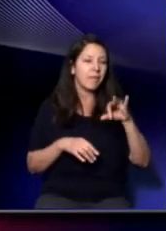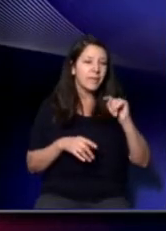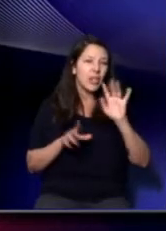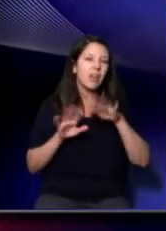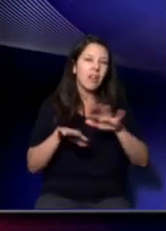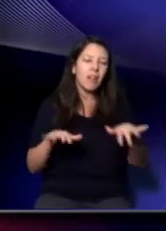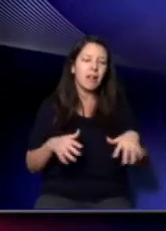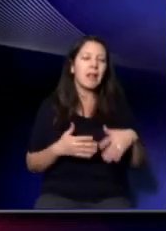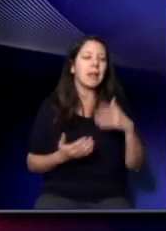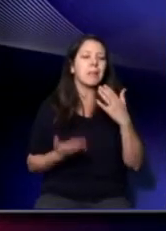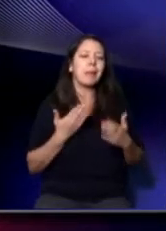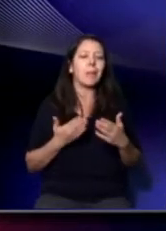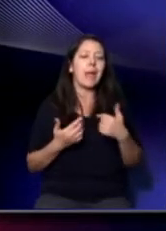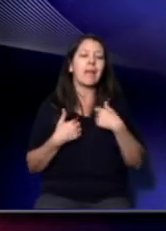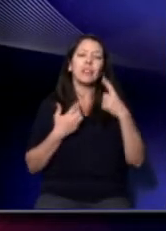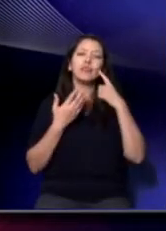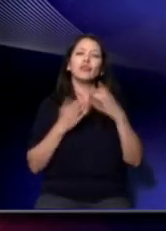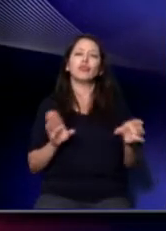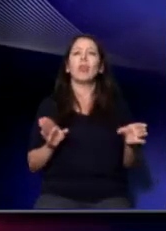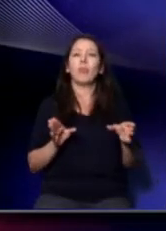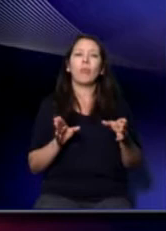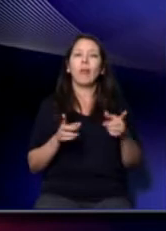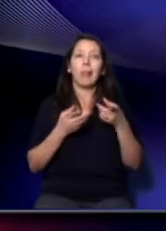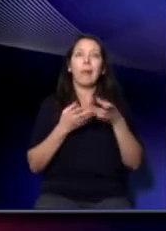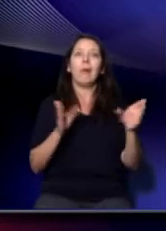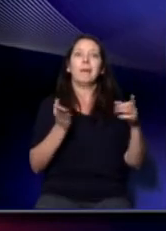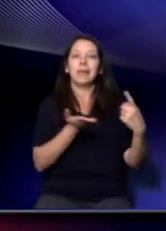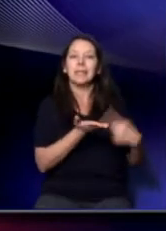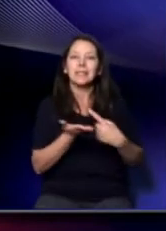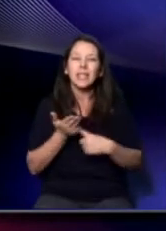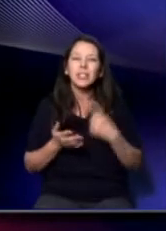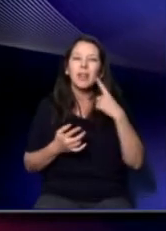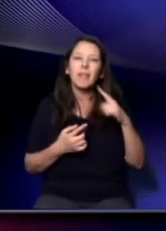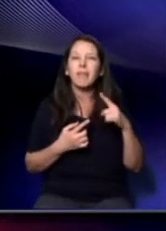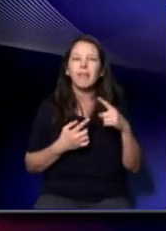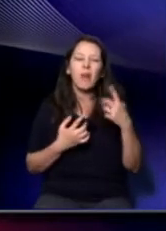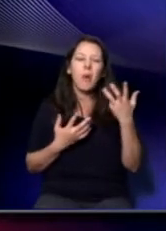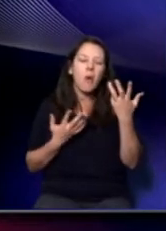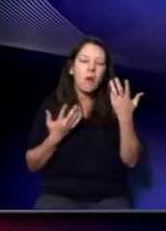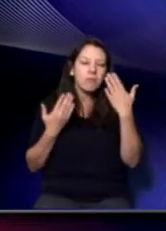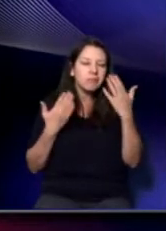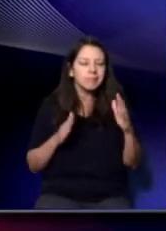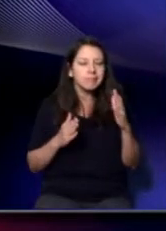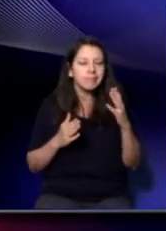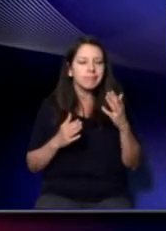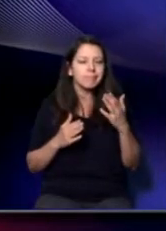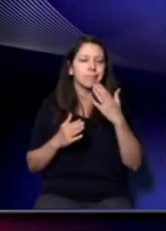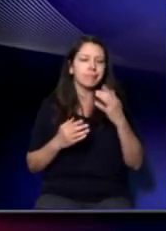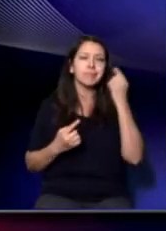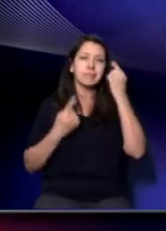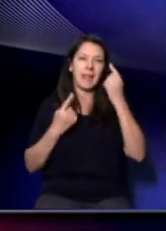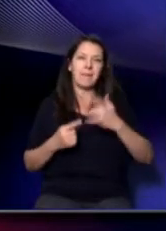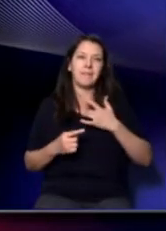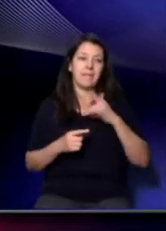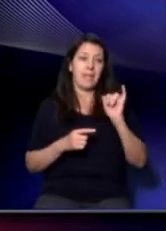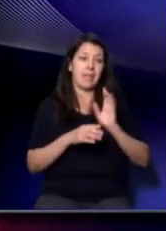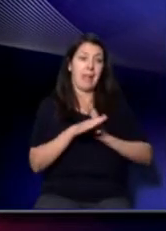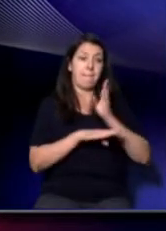just kind of open discussion just for consideration. I've always found those to be particularly